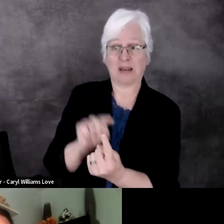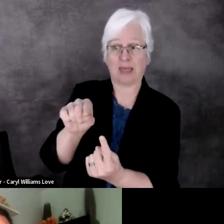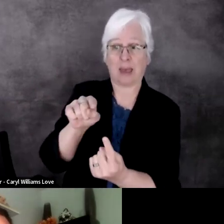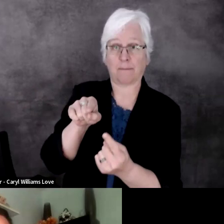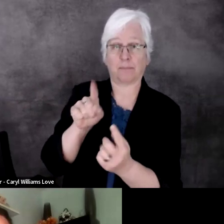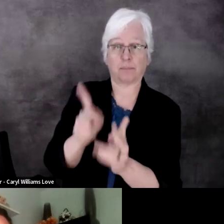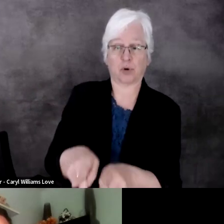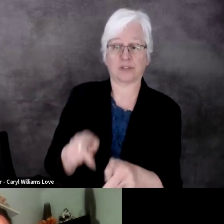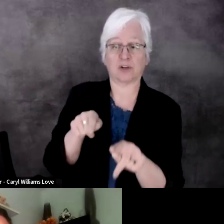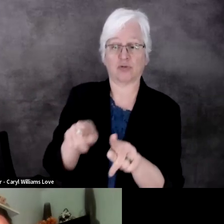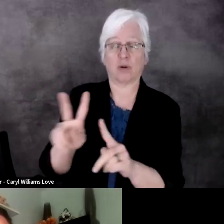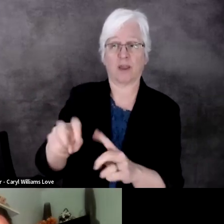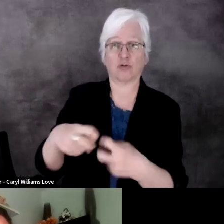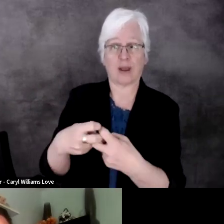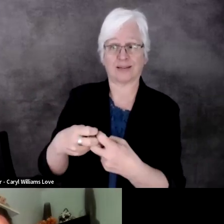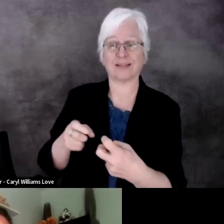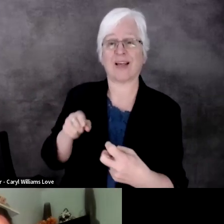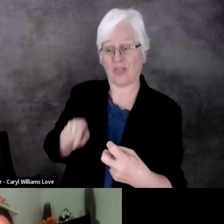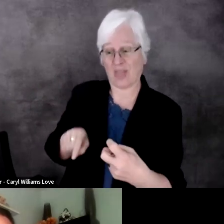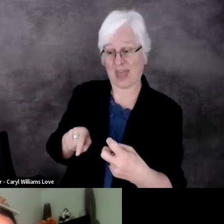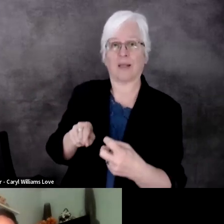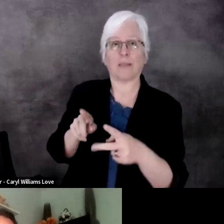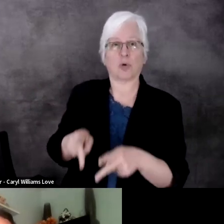that person regardless of what that crisis looks like.